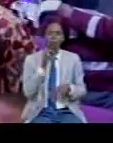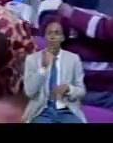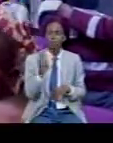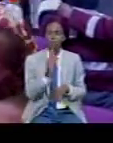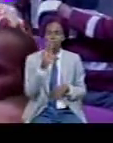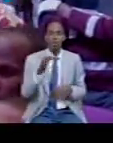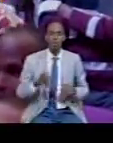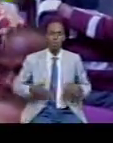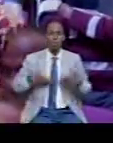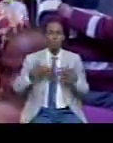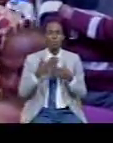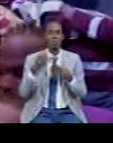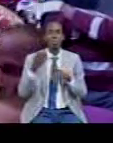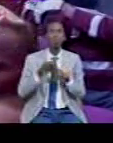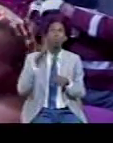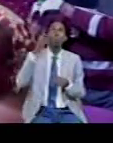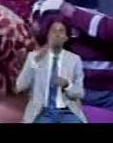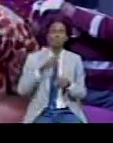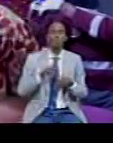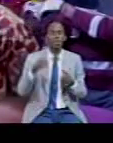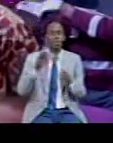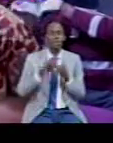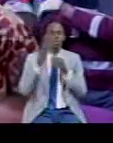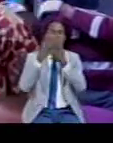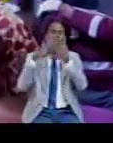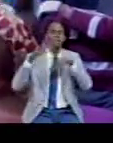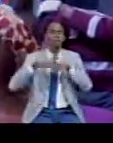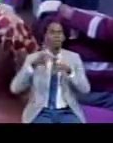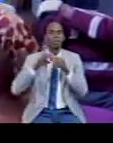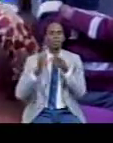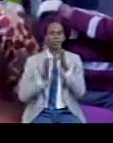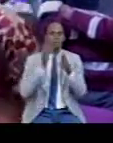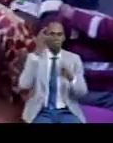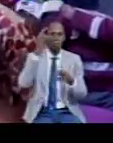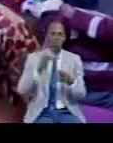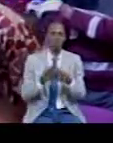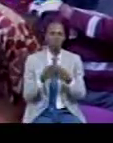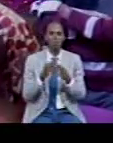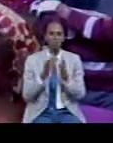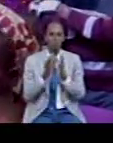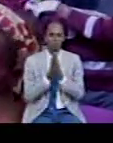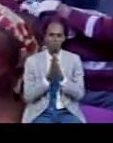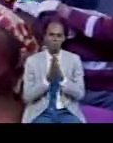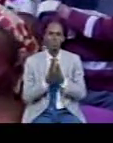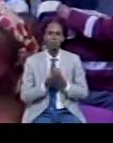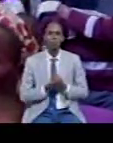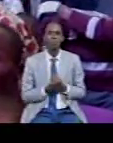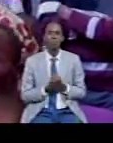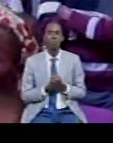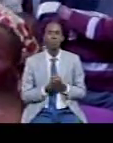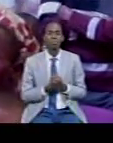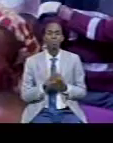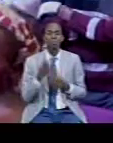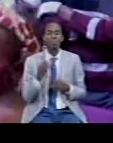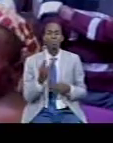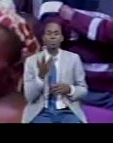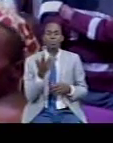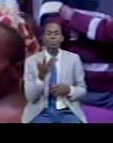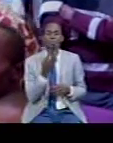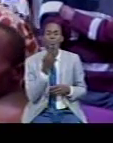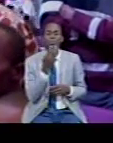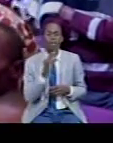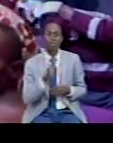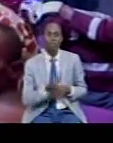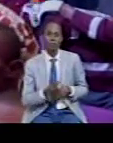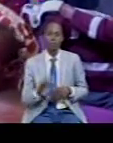spend eternity in heaven in Jesus' name. Shadrach, Meshach, and Abednego.